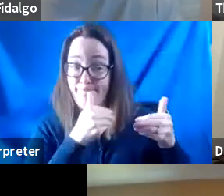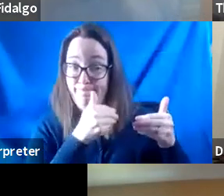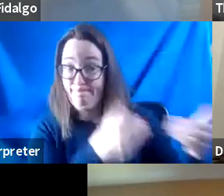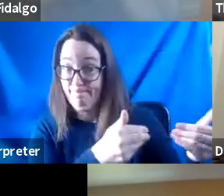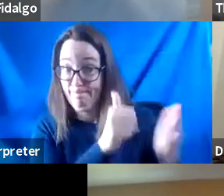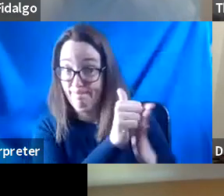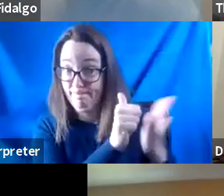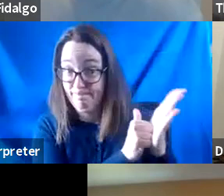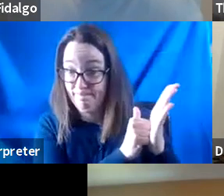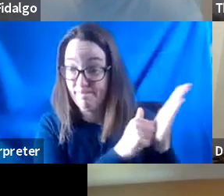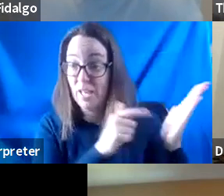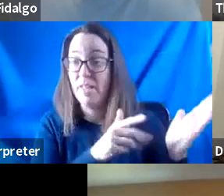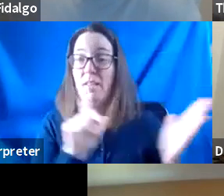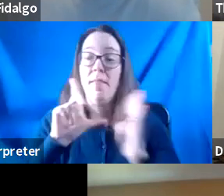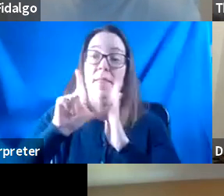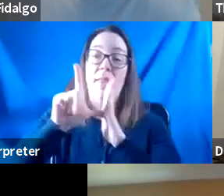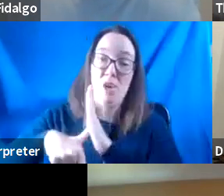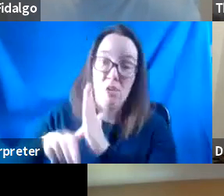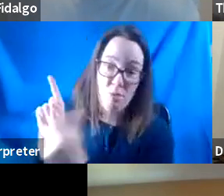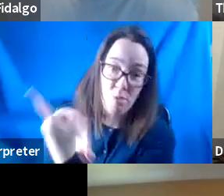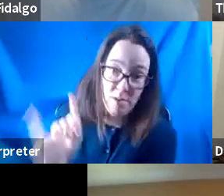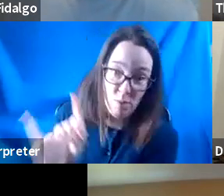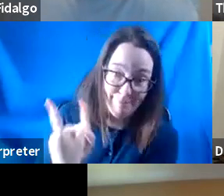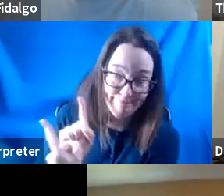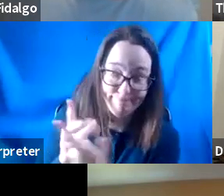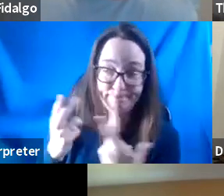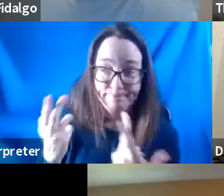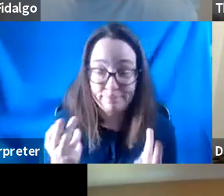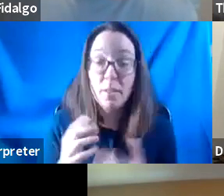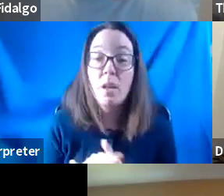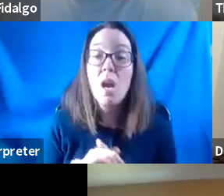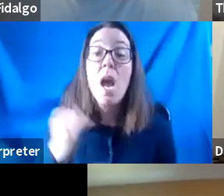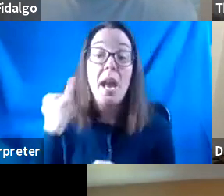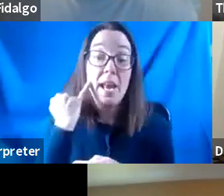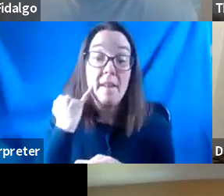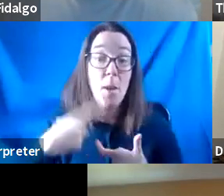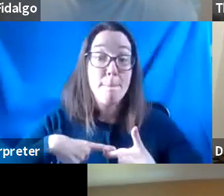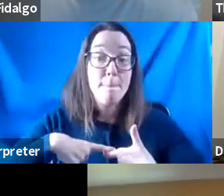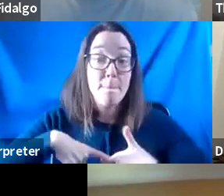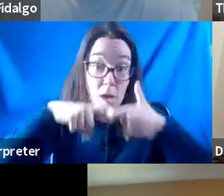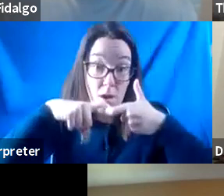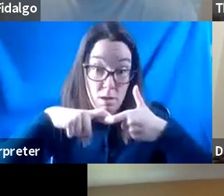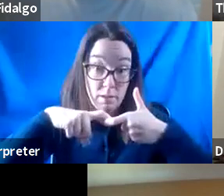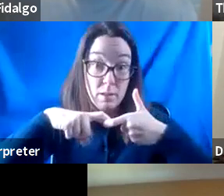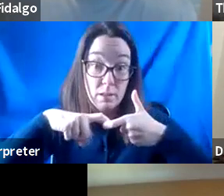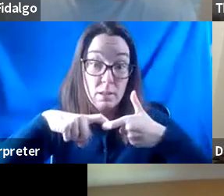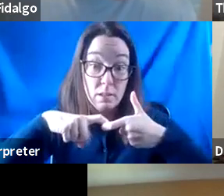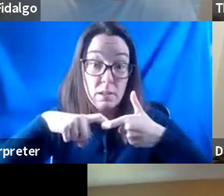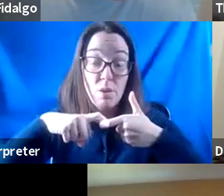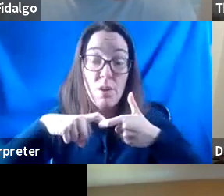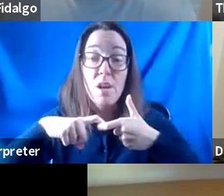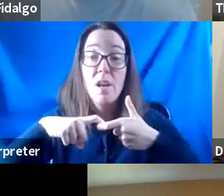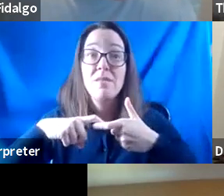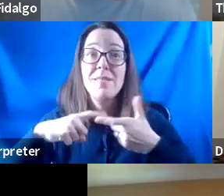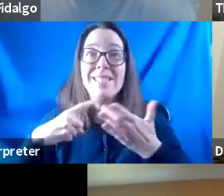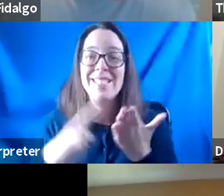that issue? Sometimes if you take a pause in that moment to address it, it might actually sort of hijack